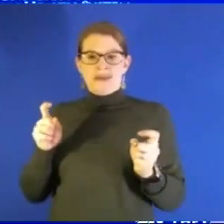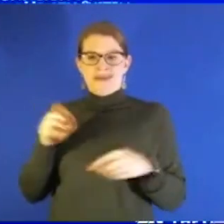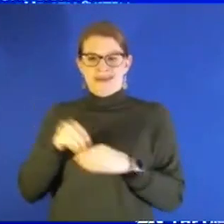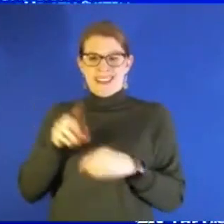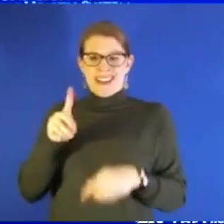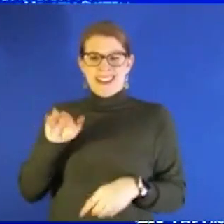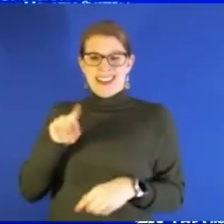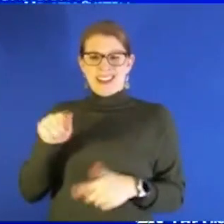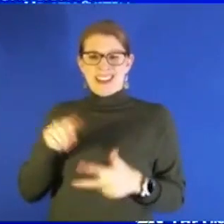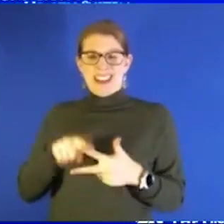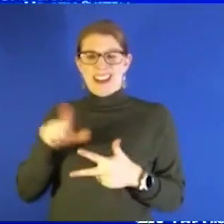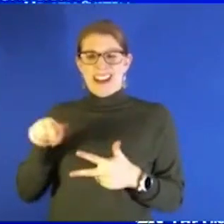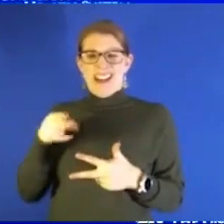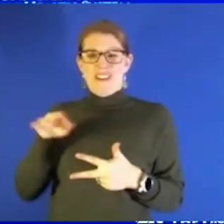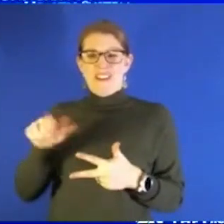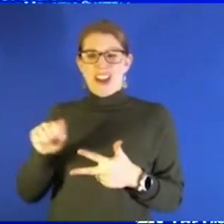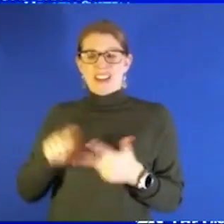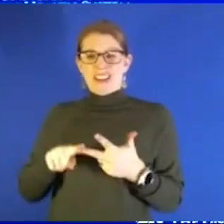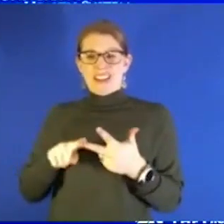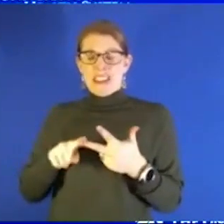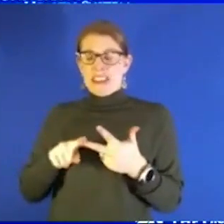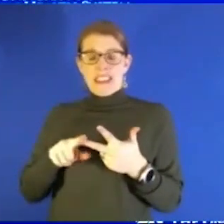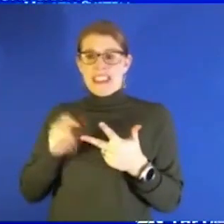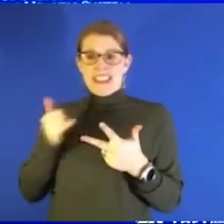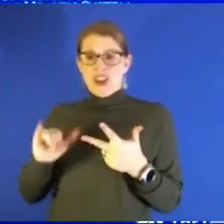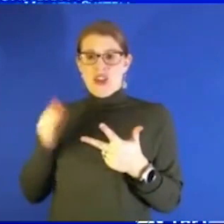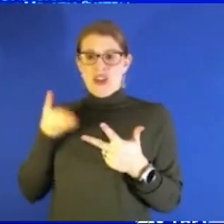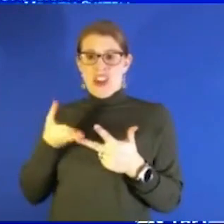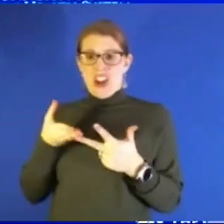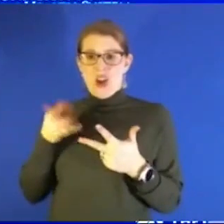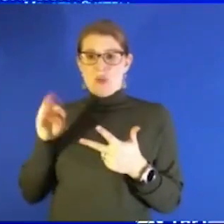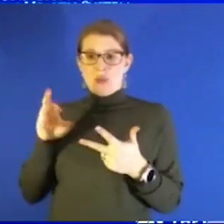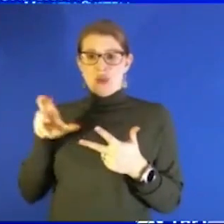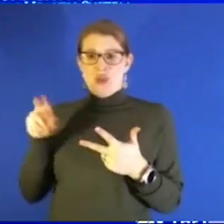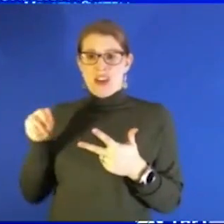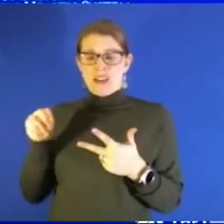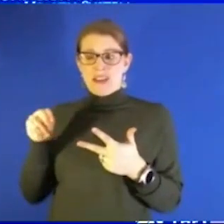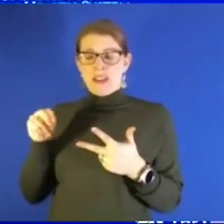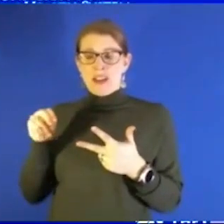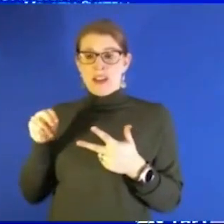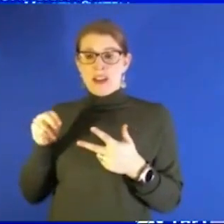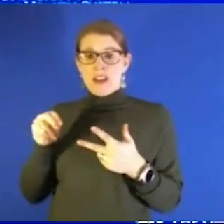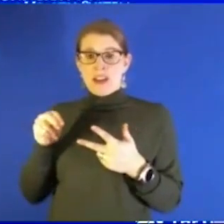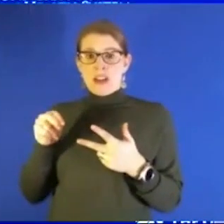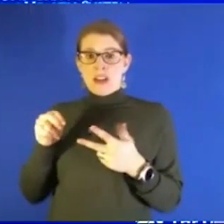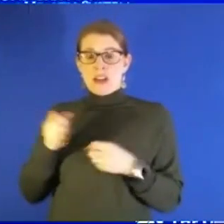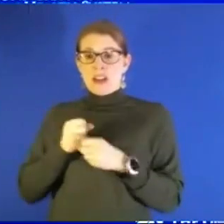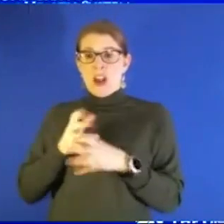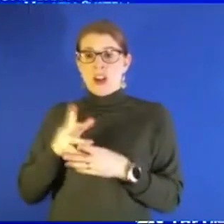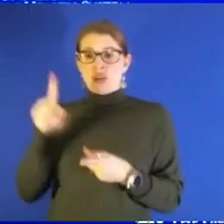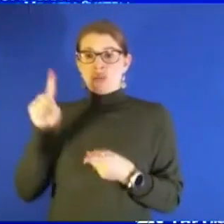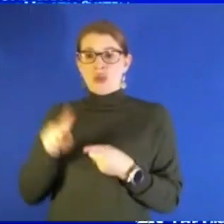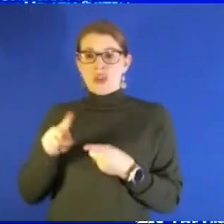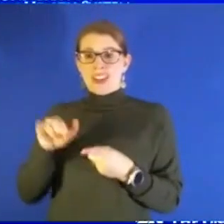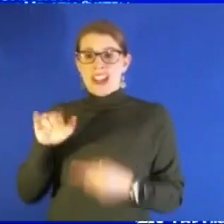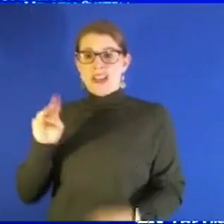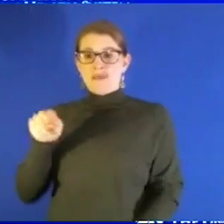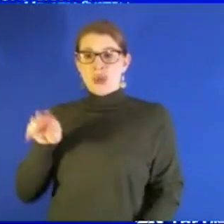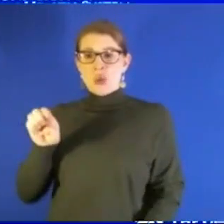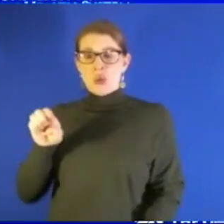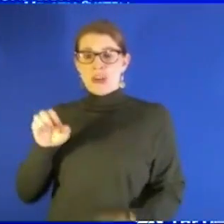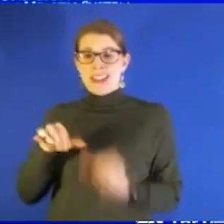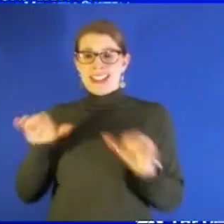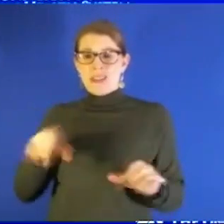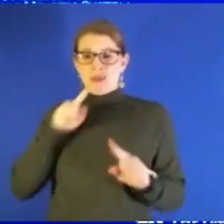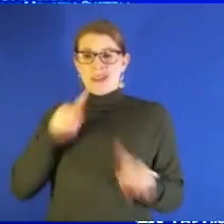are present in Omicron, and those things lead to reduced immune system responses,